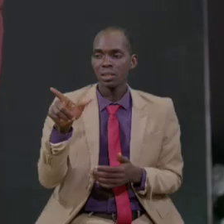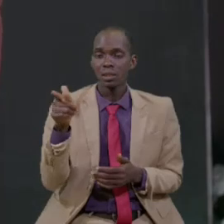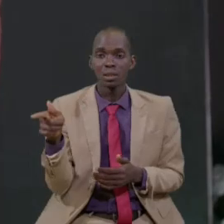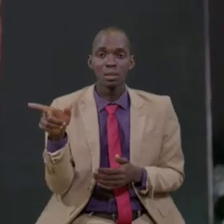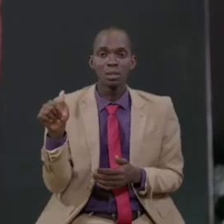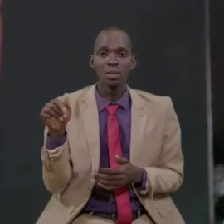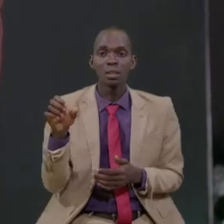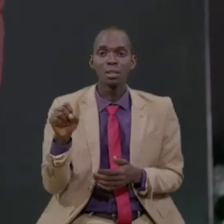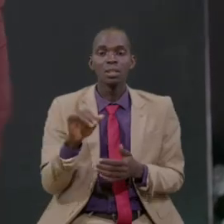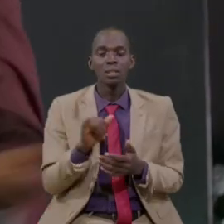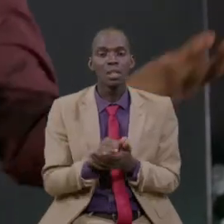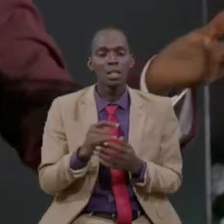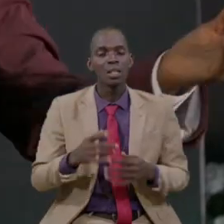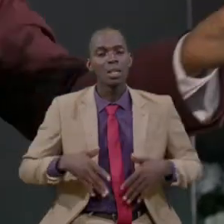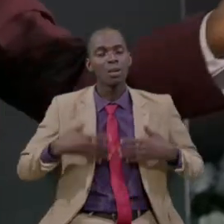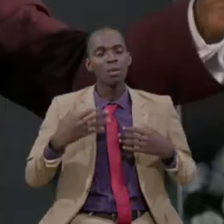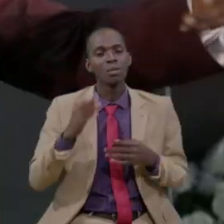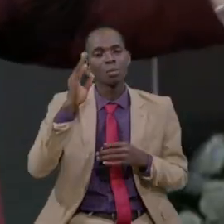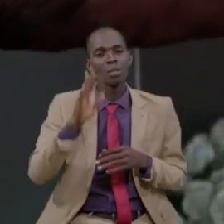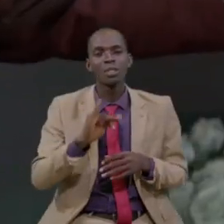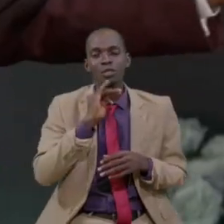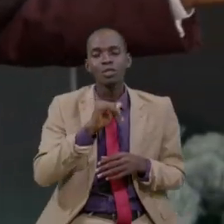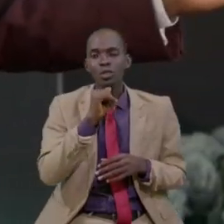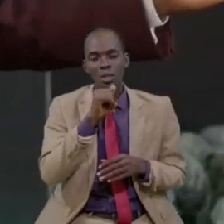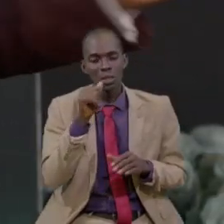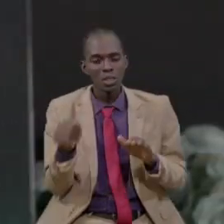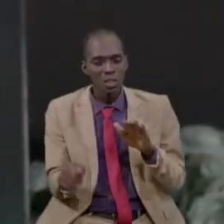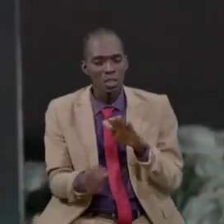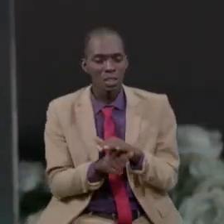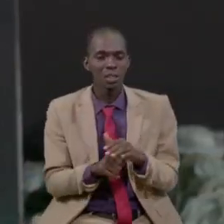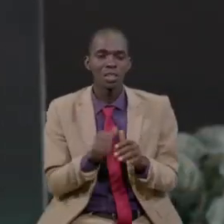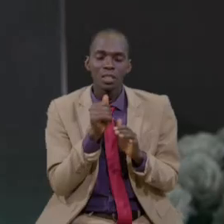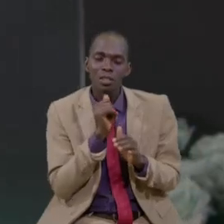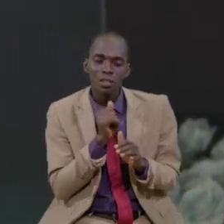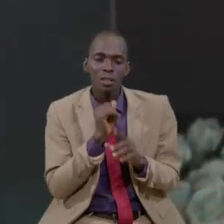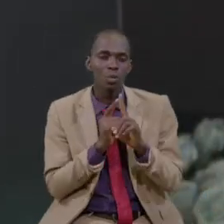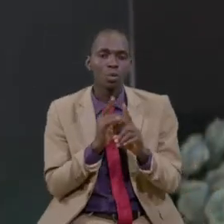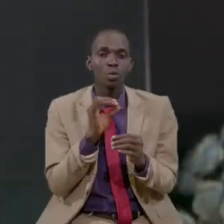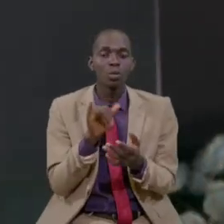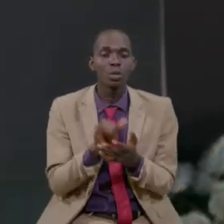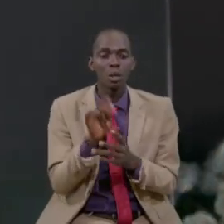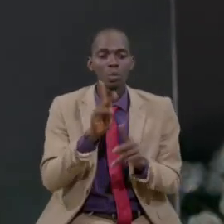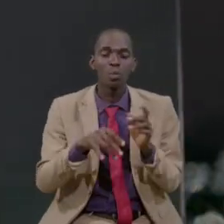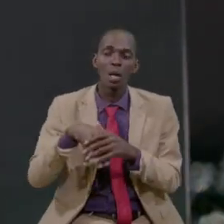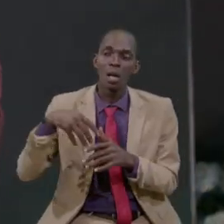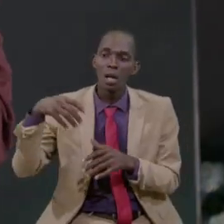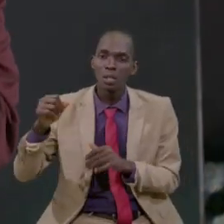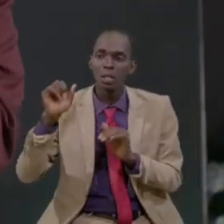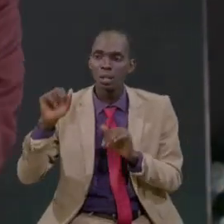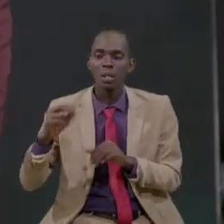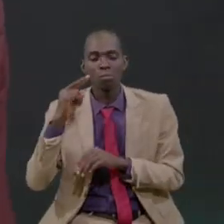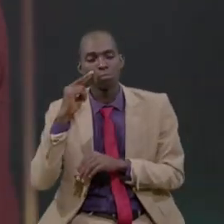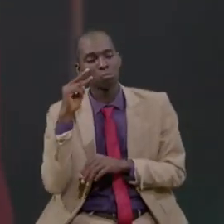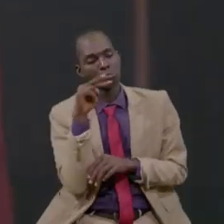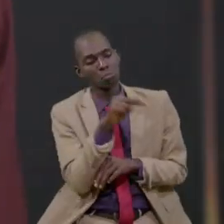hidden life, so that the people out there can see inside there. In